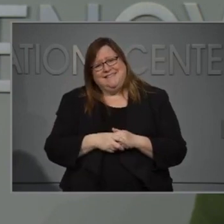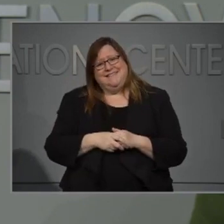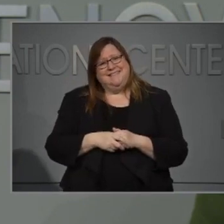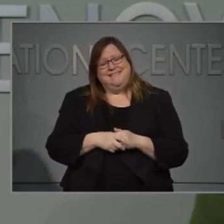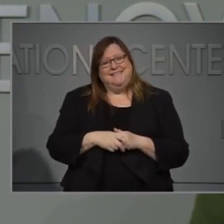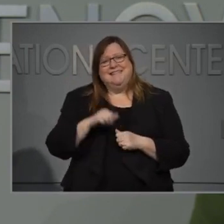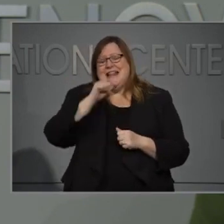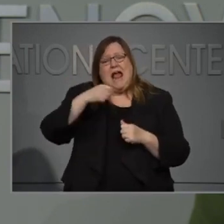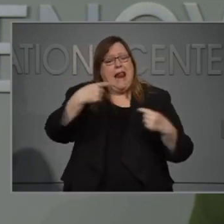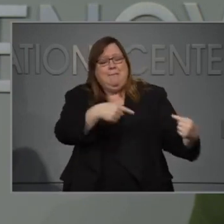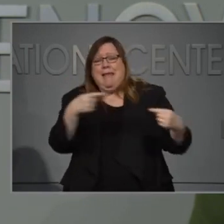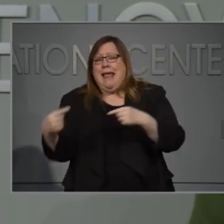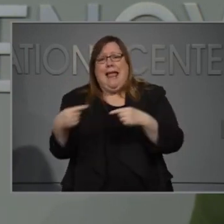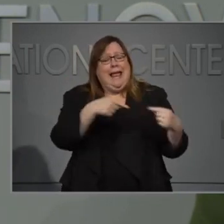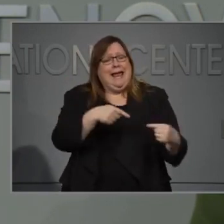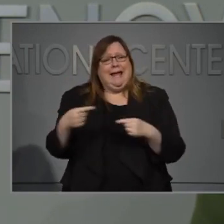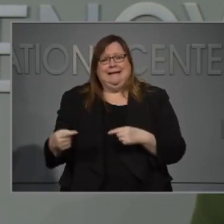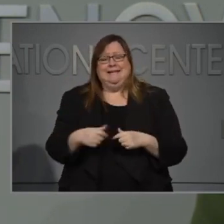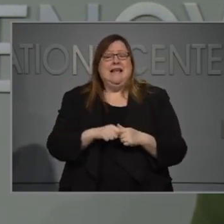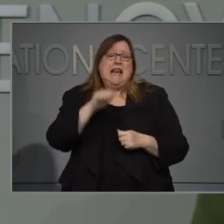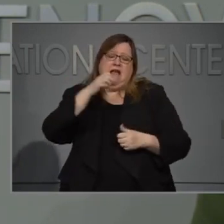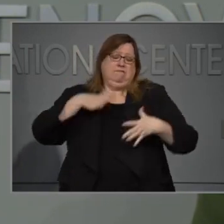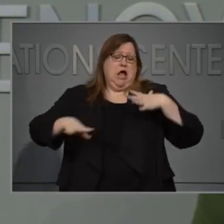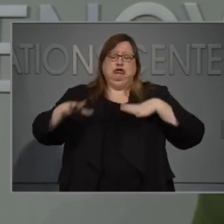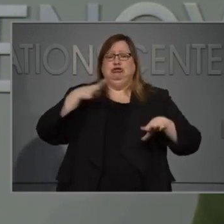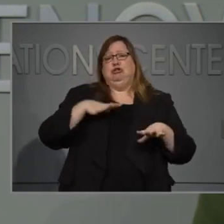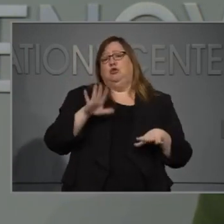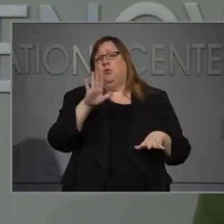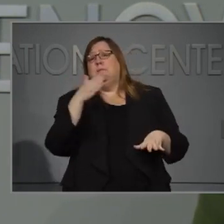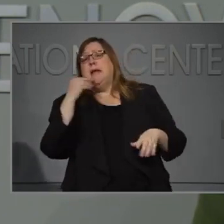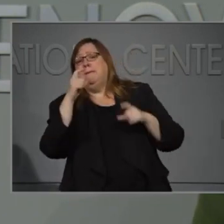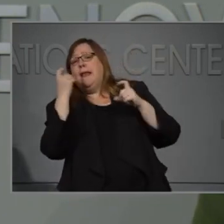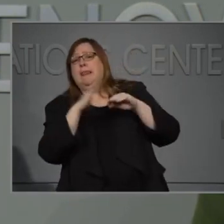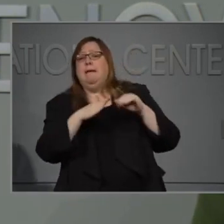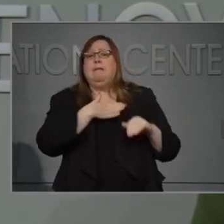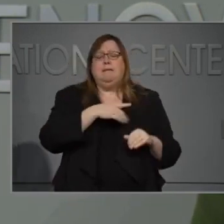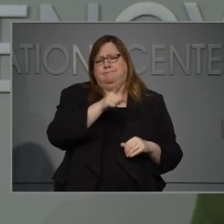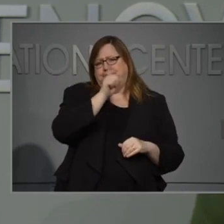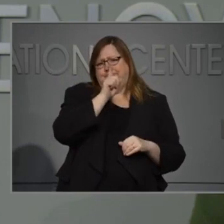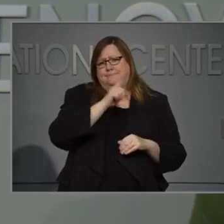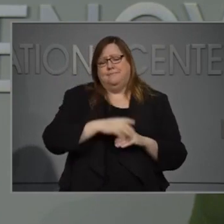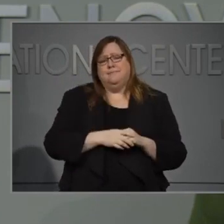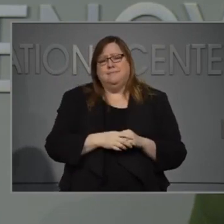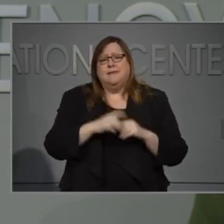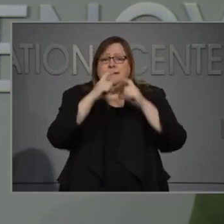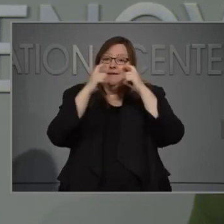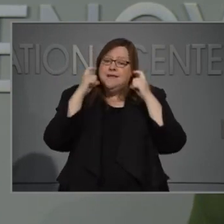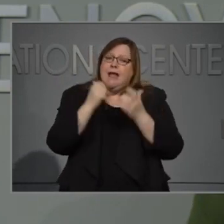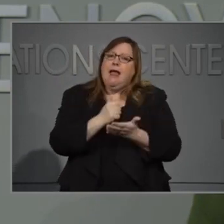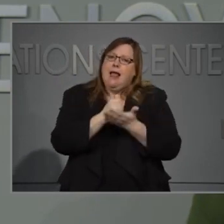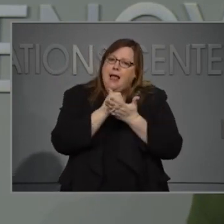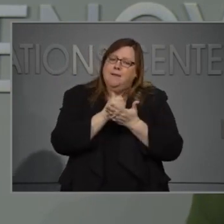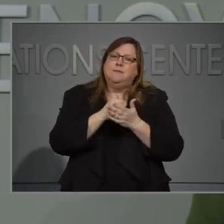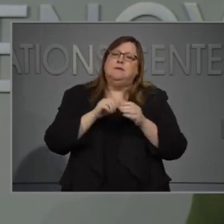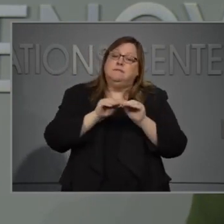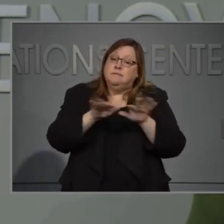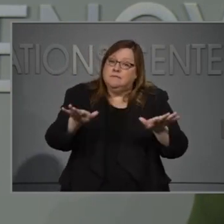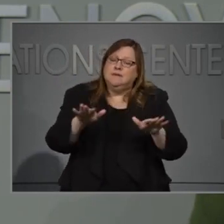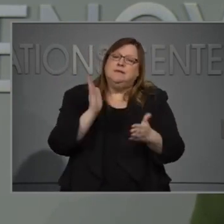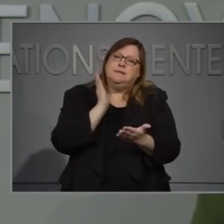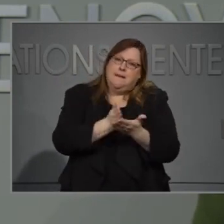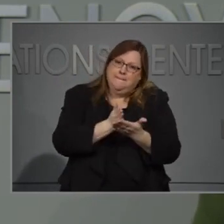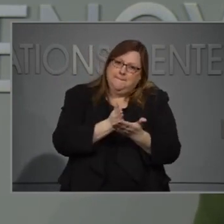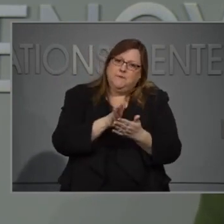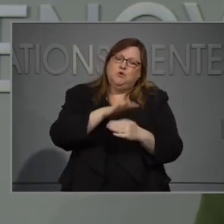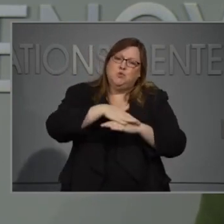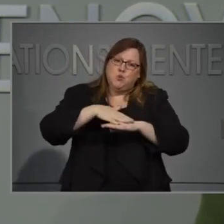fashion statement. Wearing a face covering is a solution to slowing COVID from spreading. Face coverings help prevent people